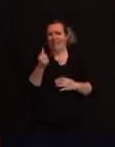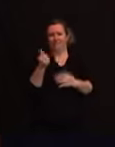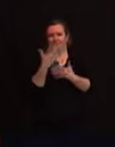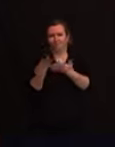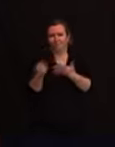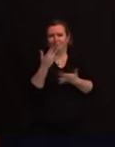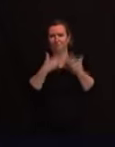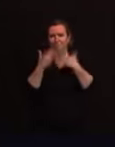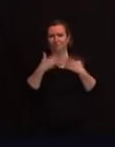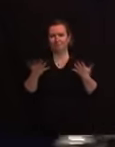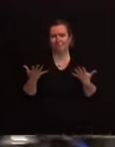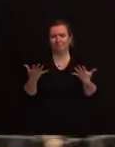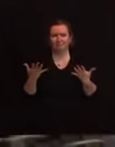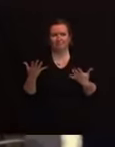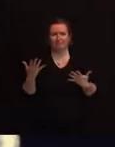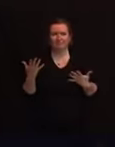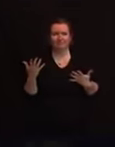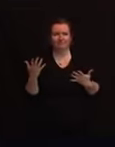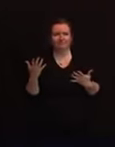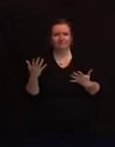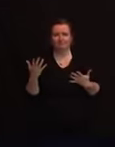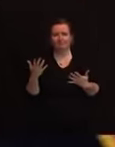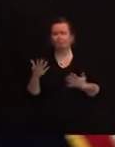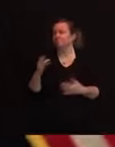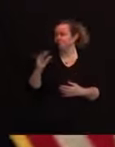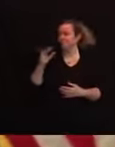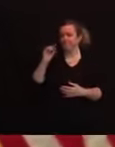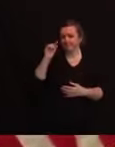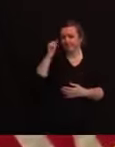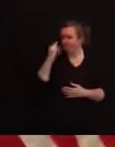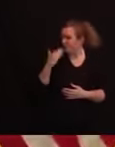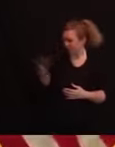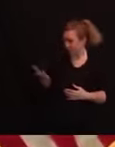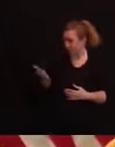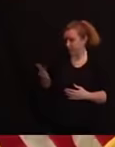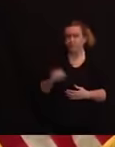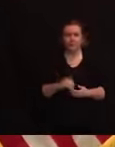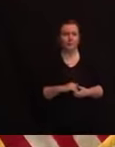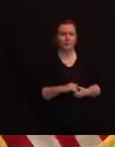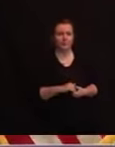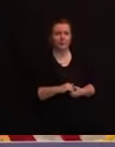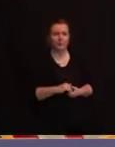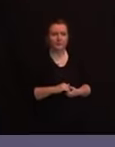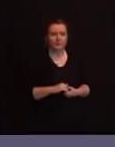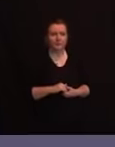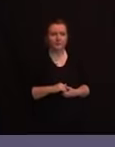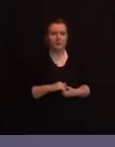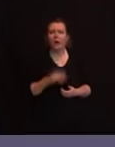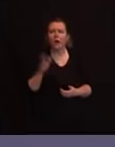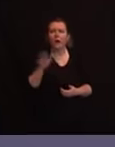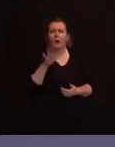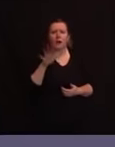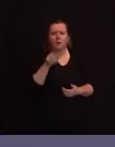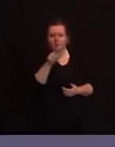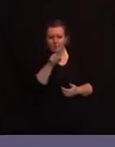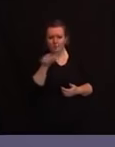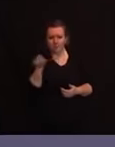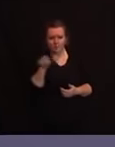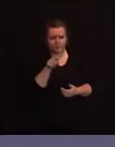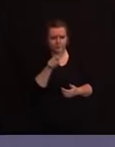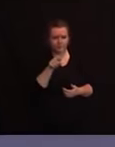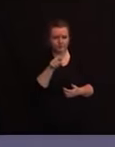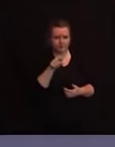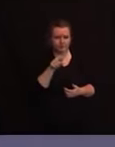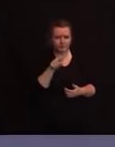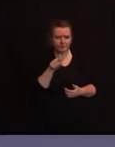I want to say this. Thank you, Judy, for that. And we'll go back. Elise, you okay? We'll go back up here if we could, Matt. I want to thank Congressman